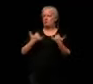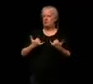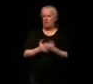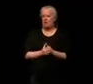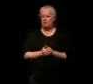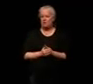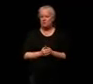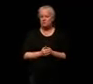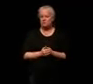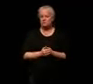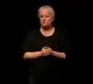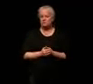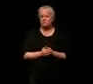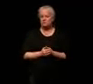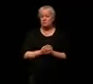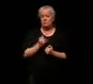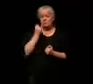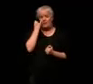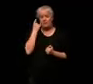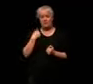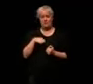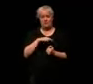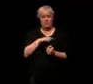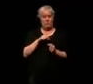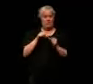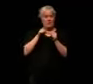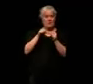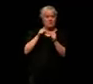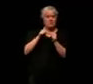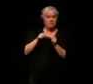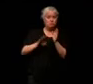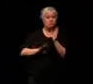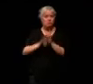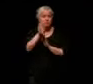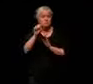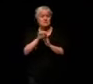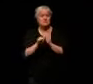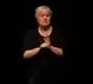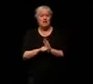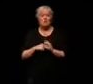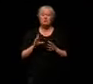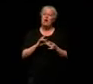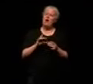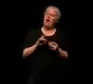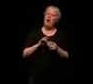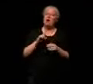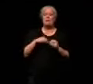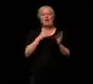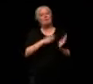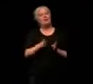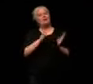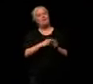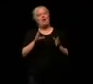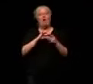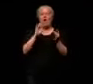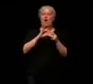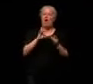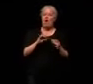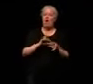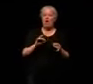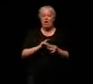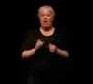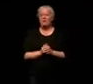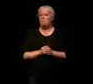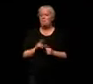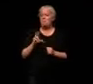going to attend and to leave this state we cannot just talk about grand plans for where we will be years